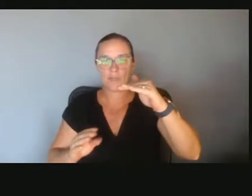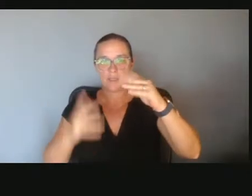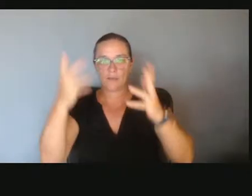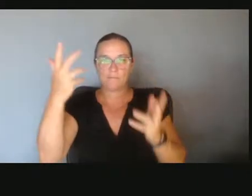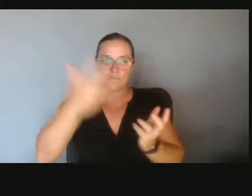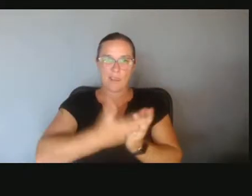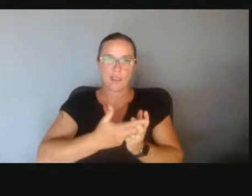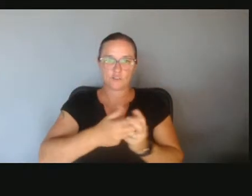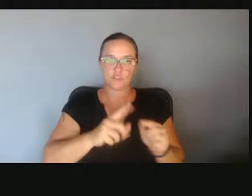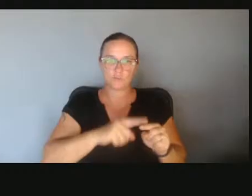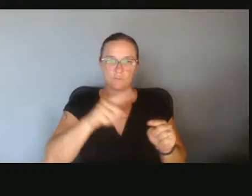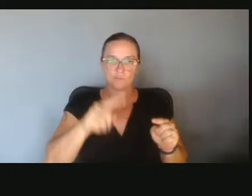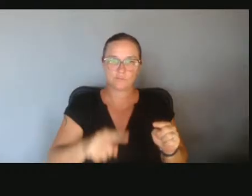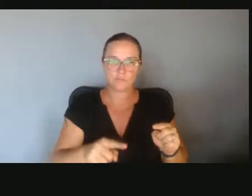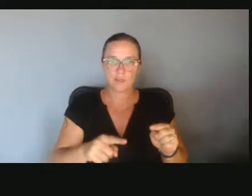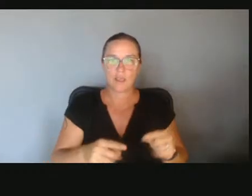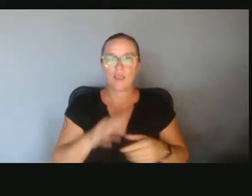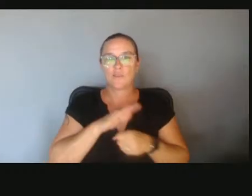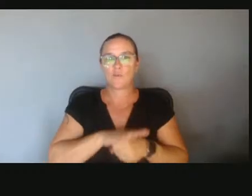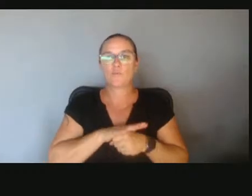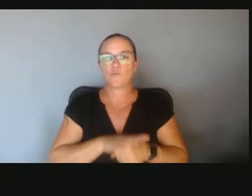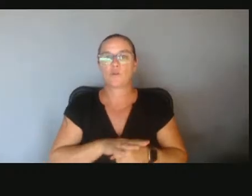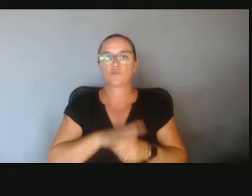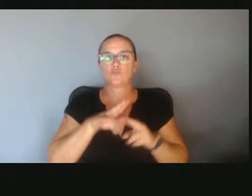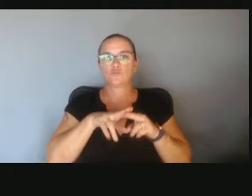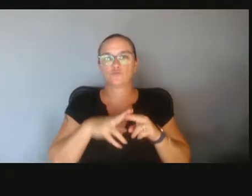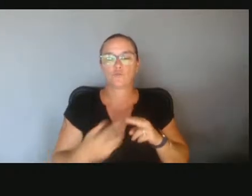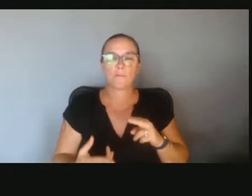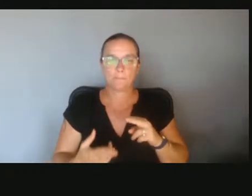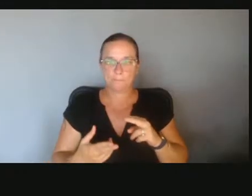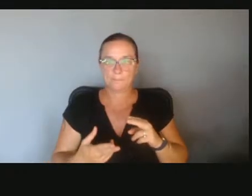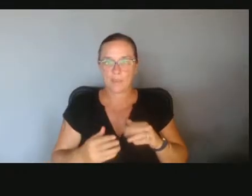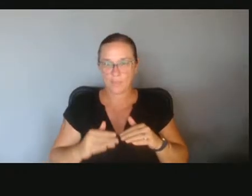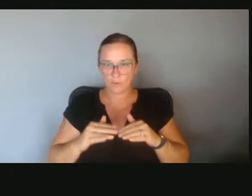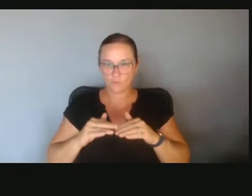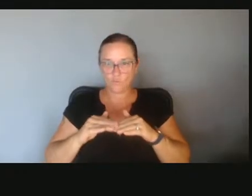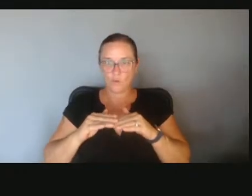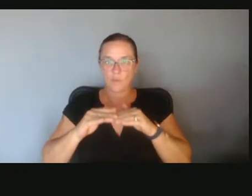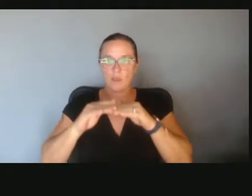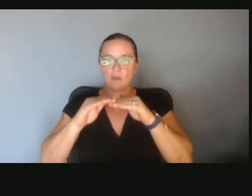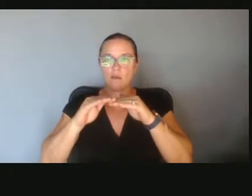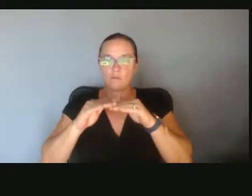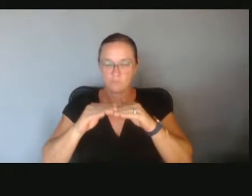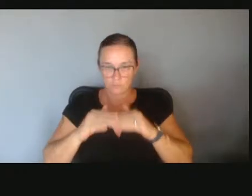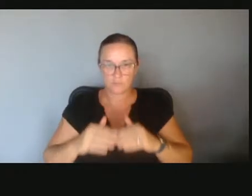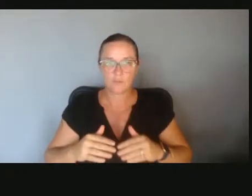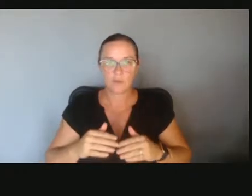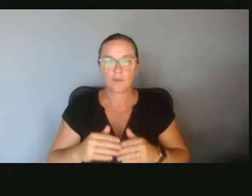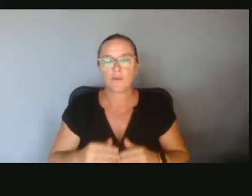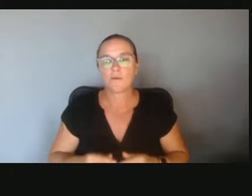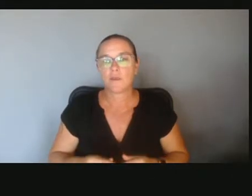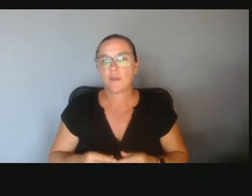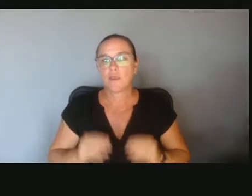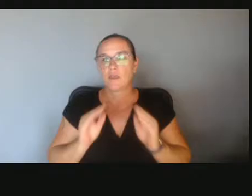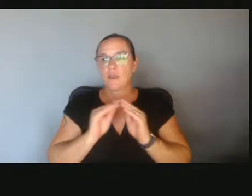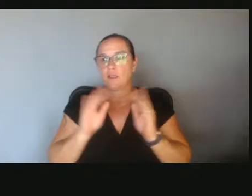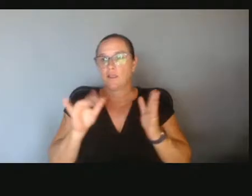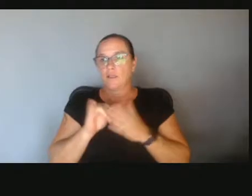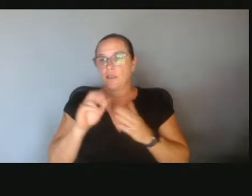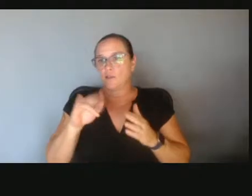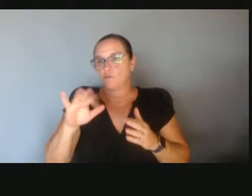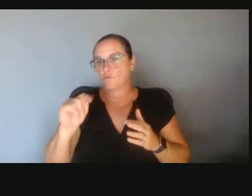out and the pressure is dropping underground before rebuilding and recharging. More clearly, the rift zone going downwards